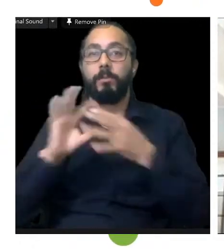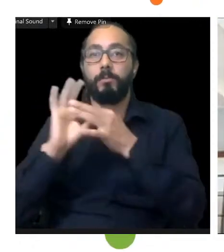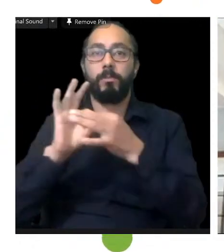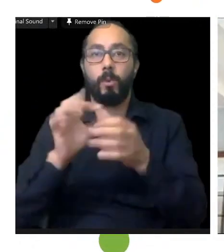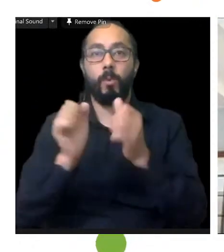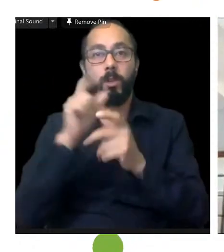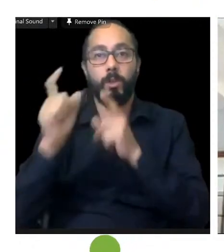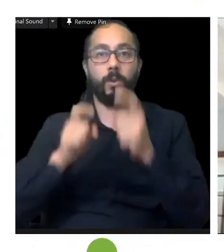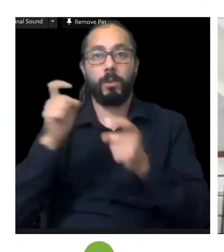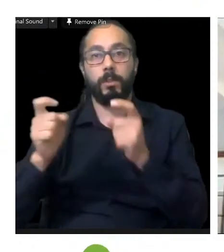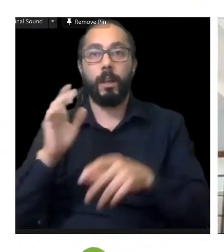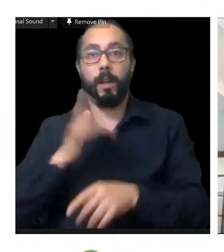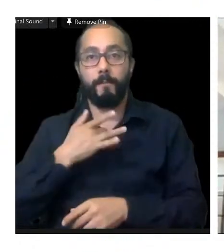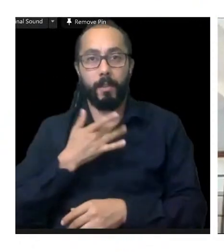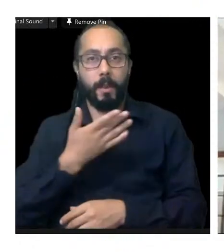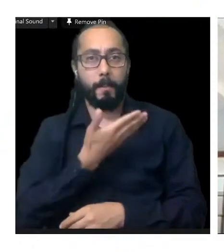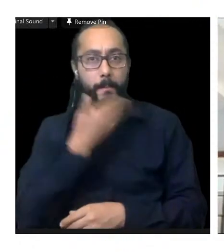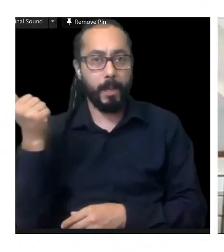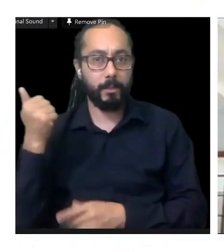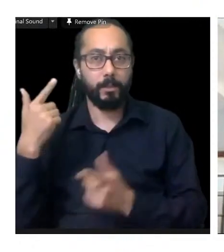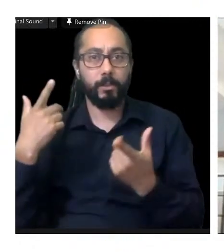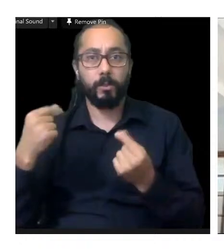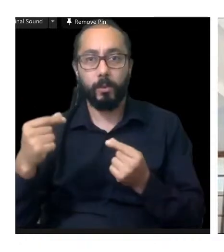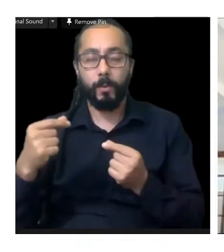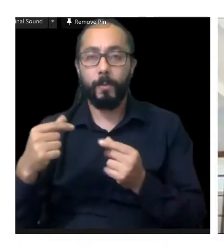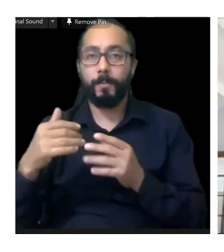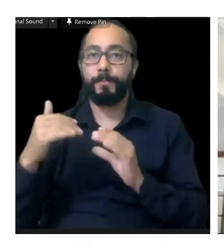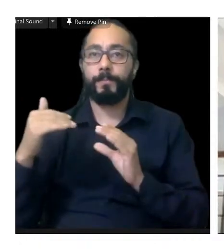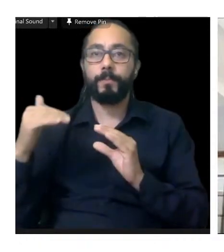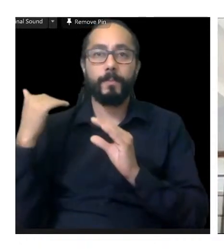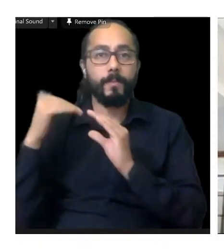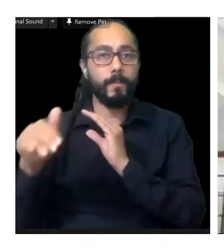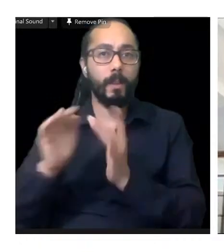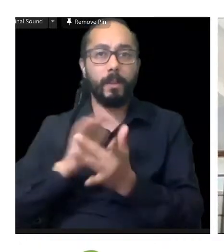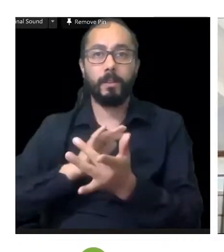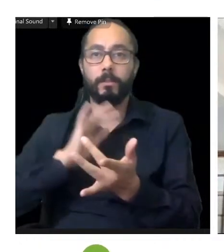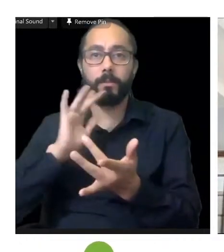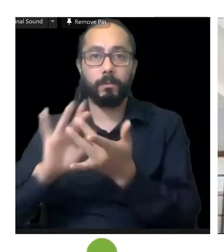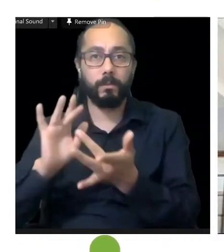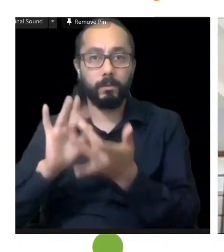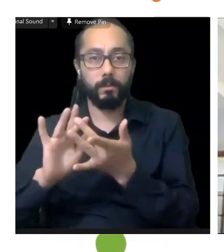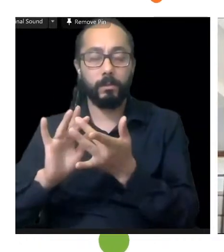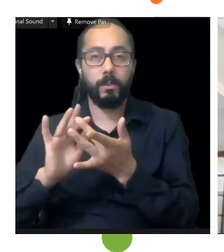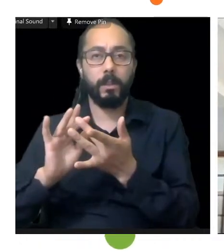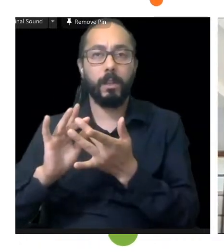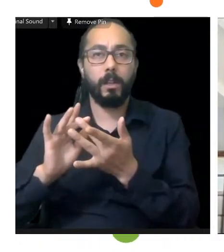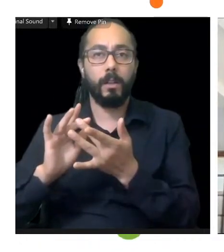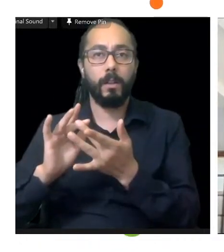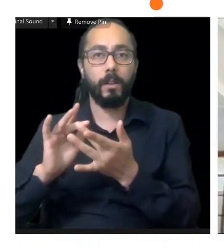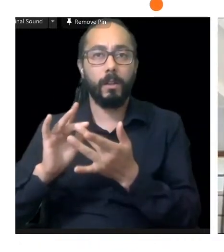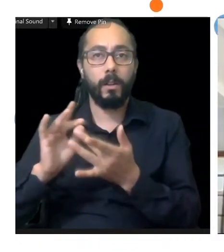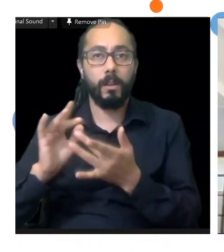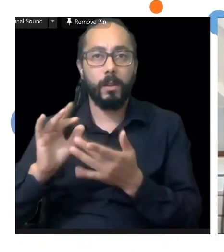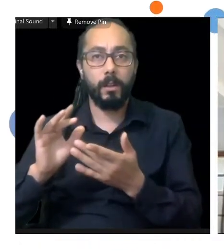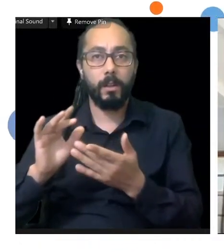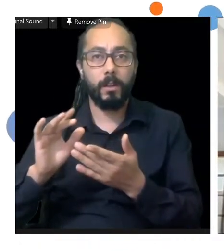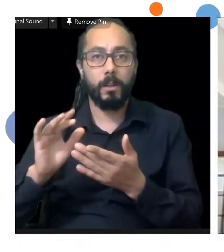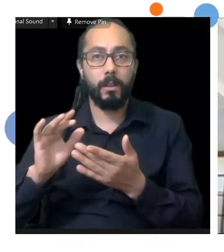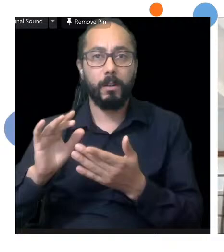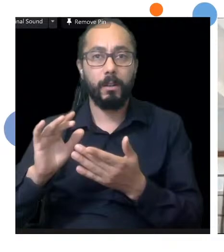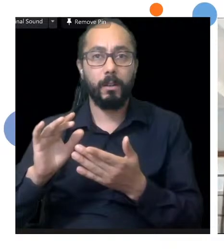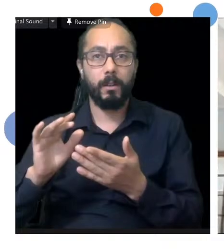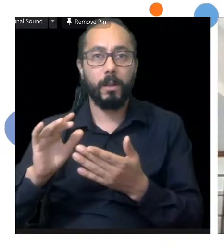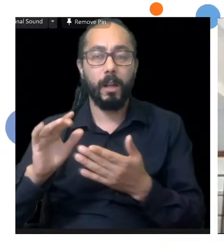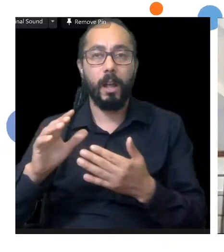way, of course, is your email contact and you know, you're doing Zoom meetings with donors and you're reaching out to them with handwritten notes